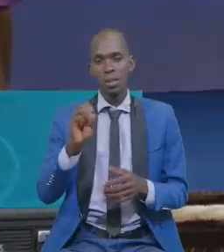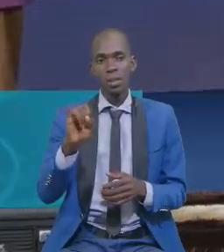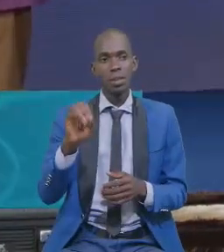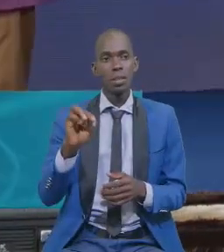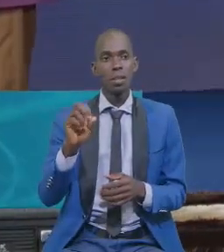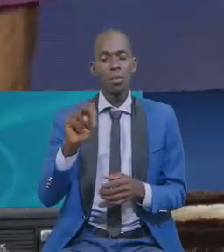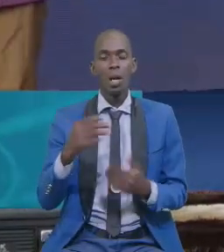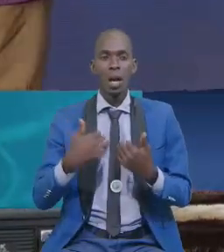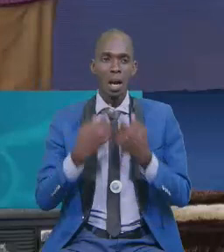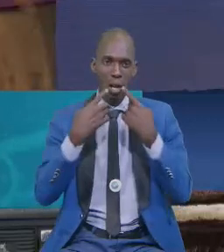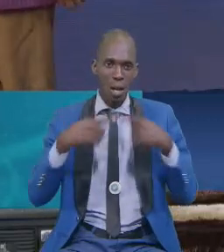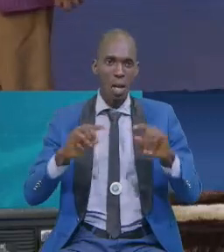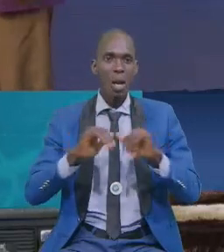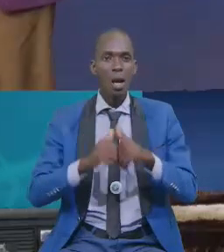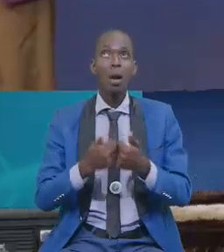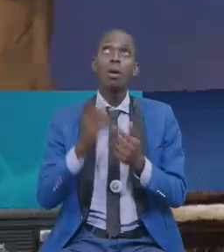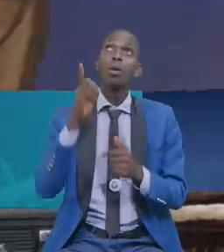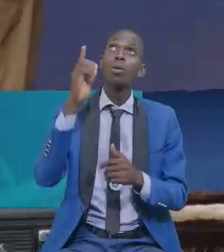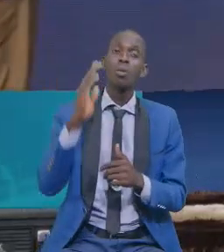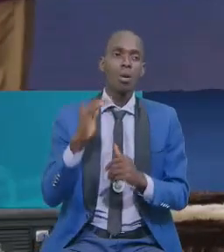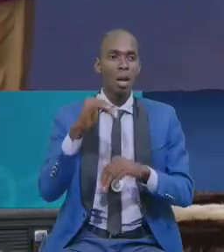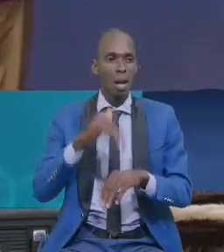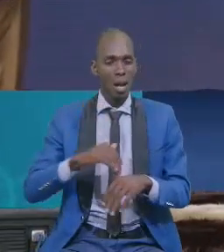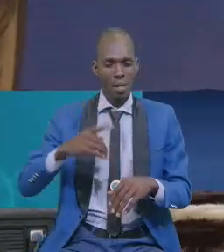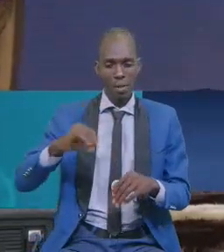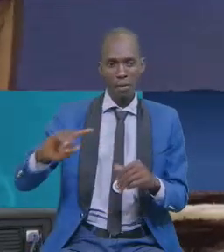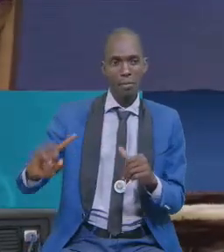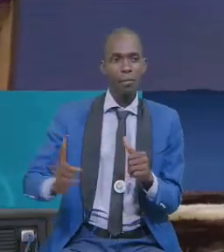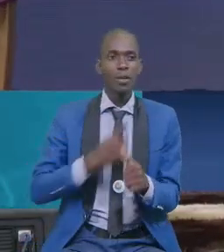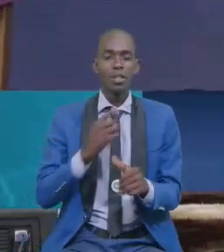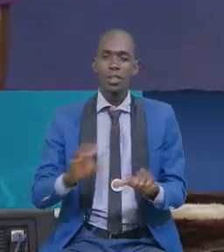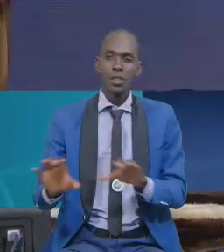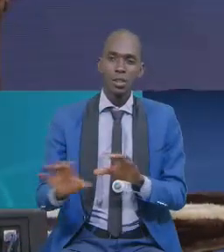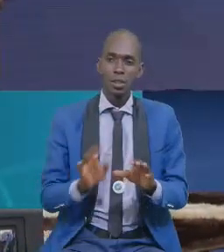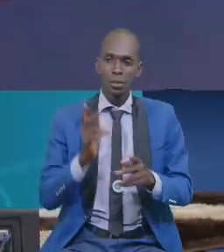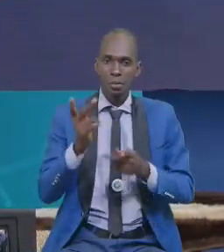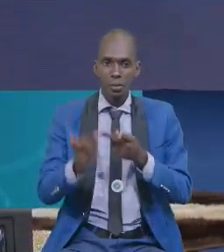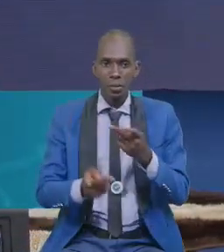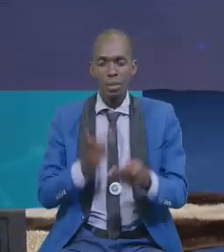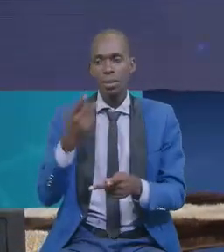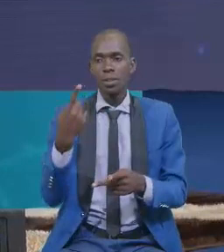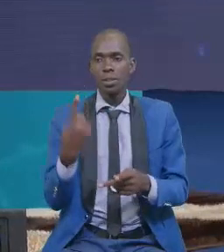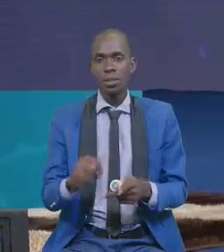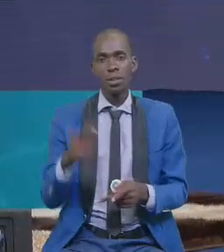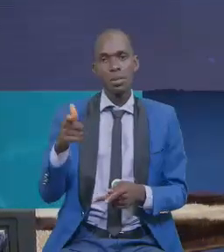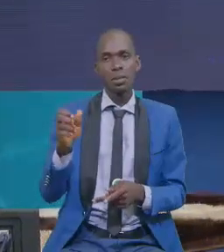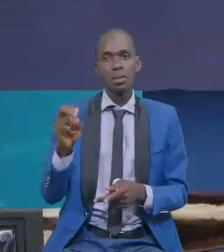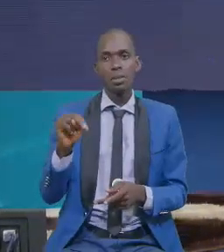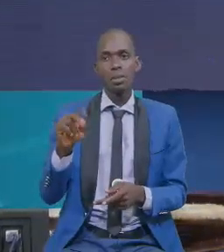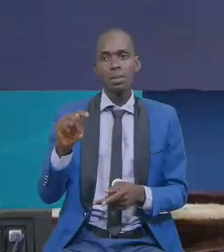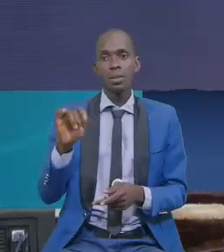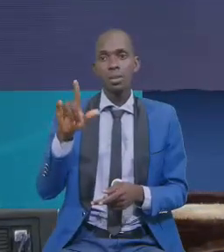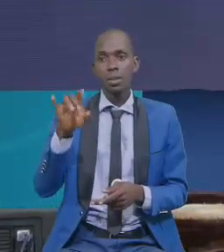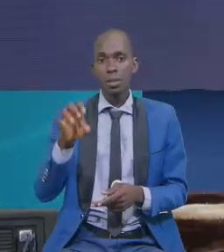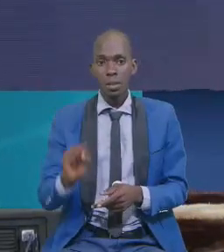declared how God at the first did visit the Gentiles to take out